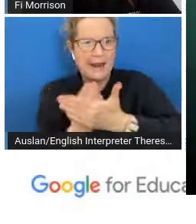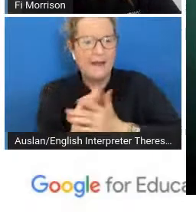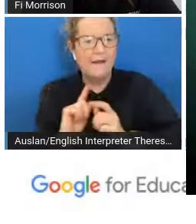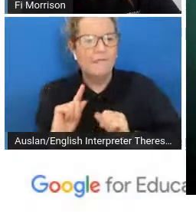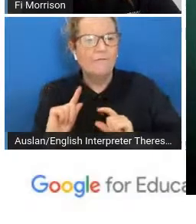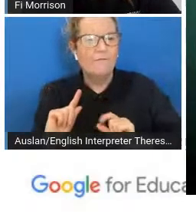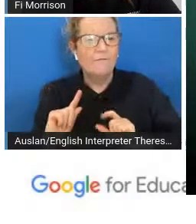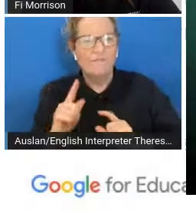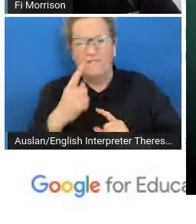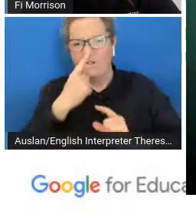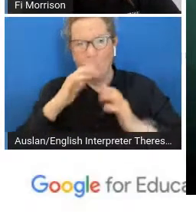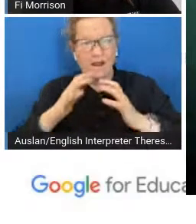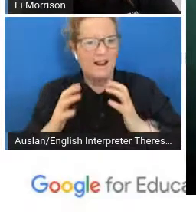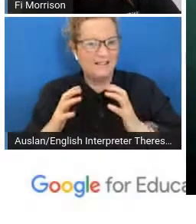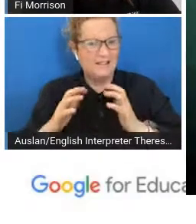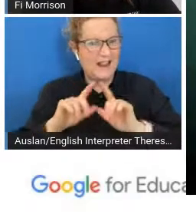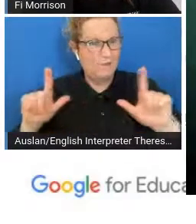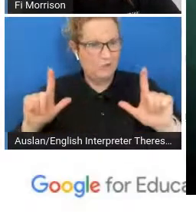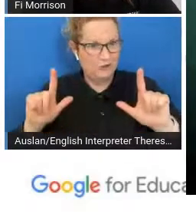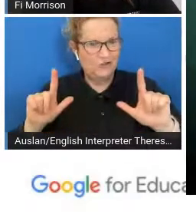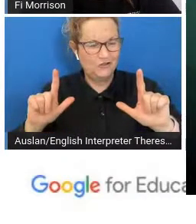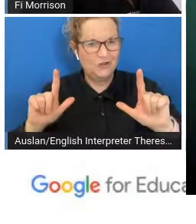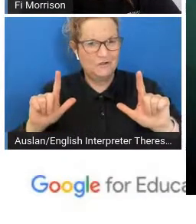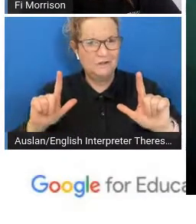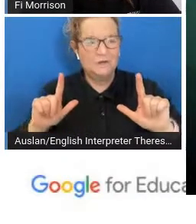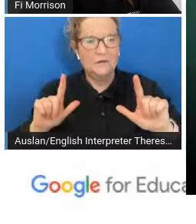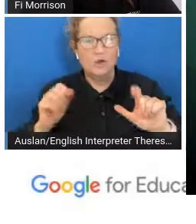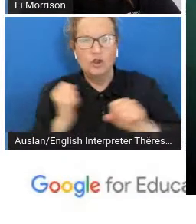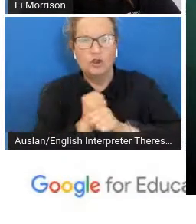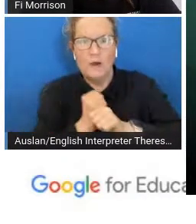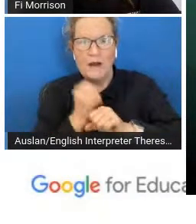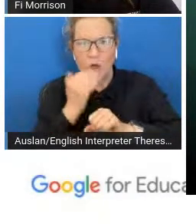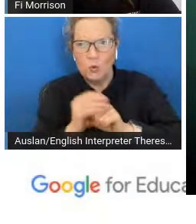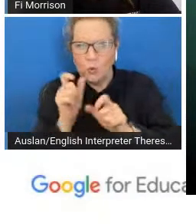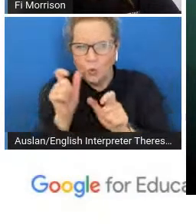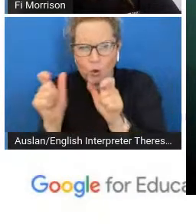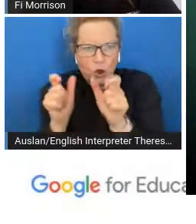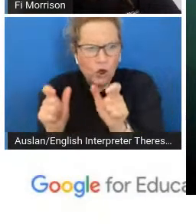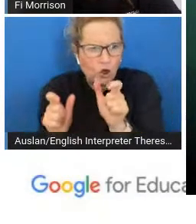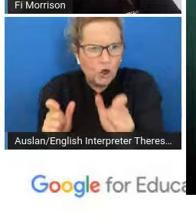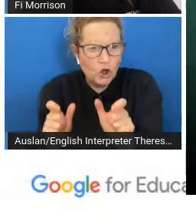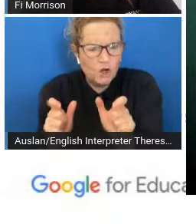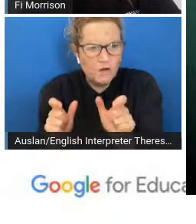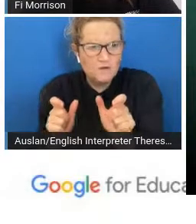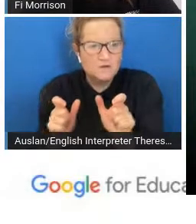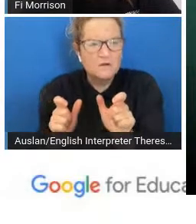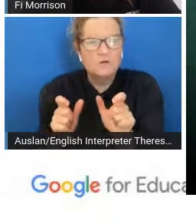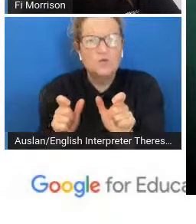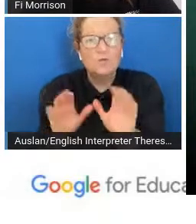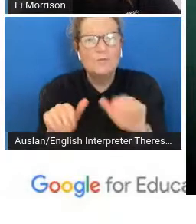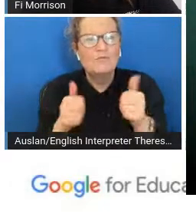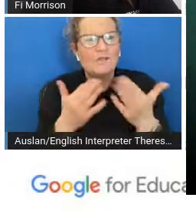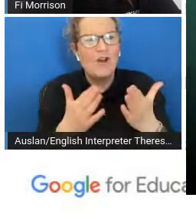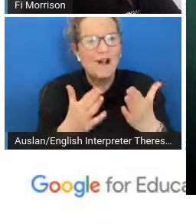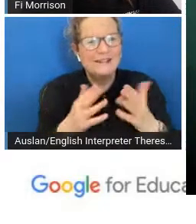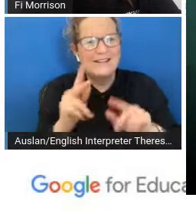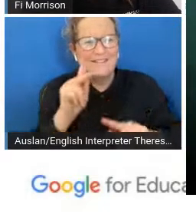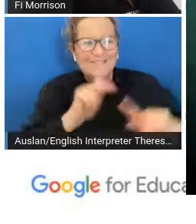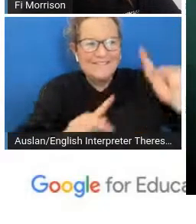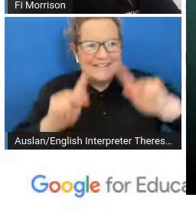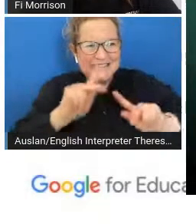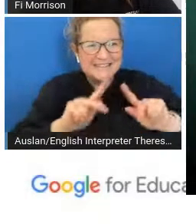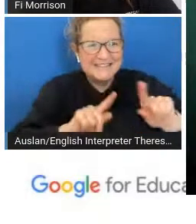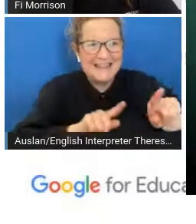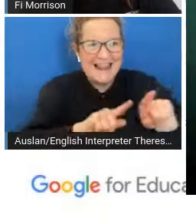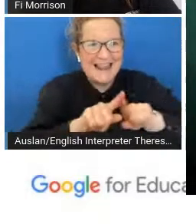first languages, actually creating some new words to help provide physics lessons, for example, in language.